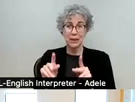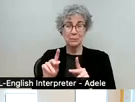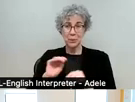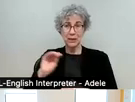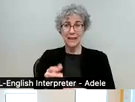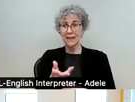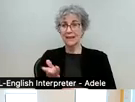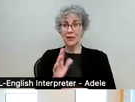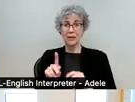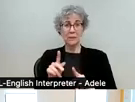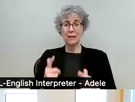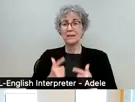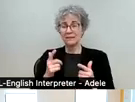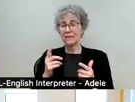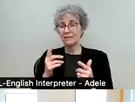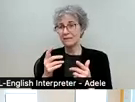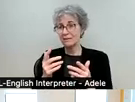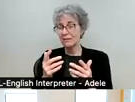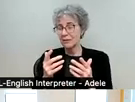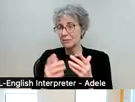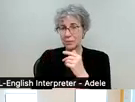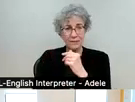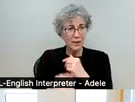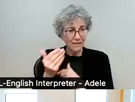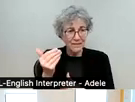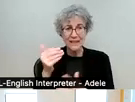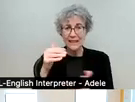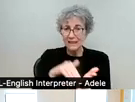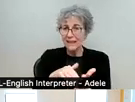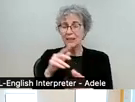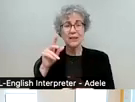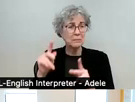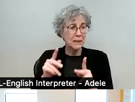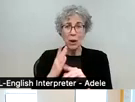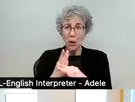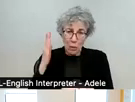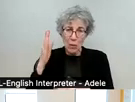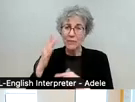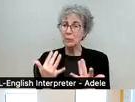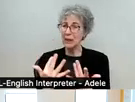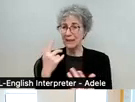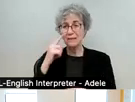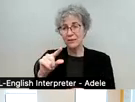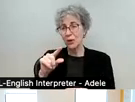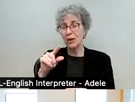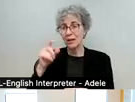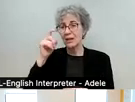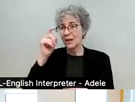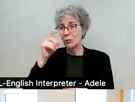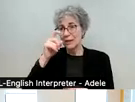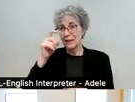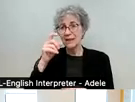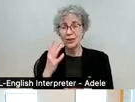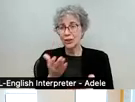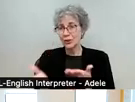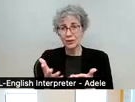also 15,000 plus people waiting for residential service. So it's within that context that we're coming